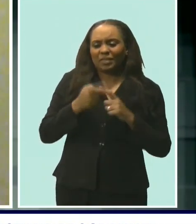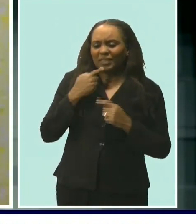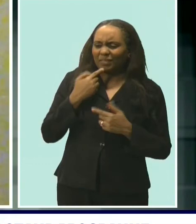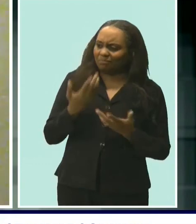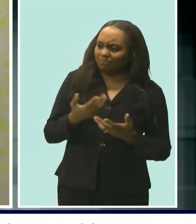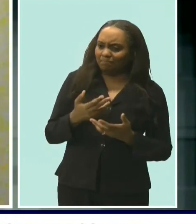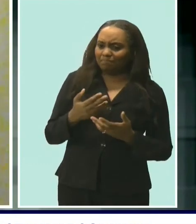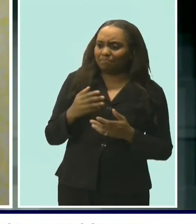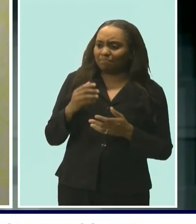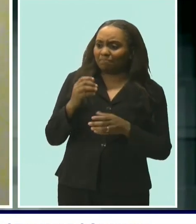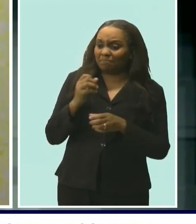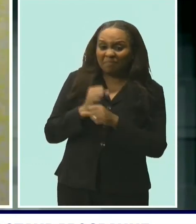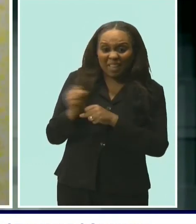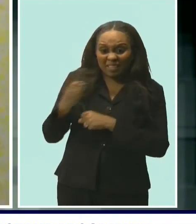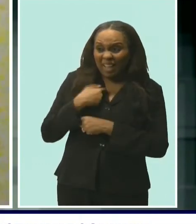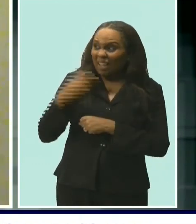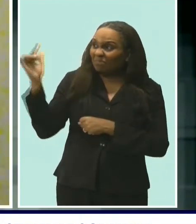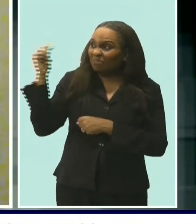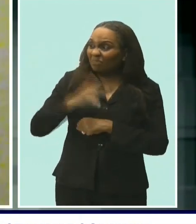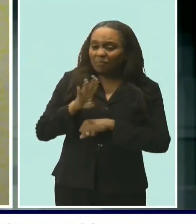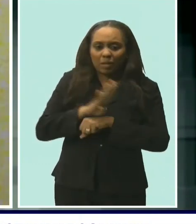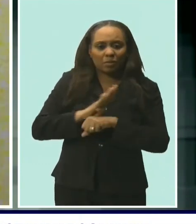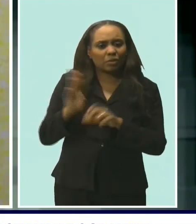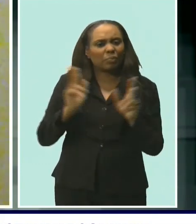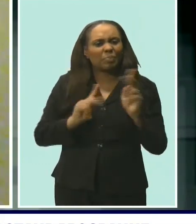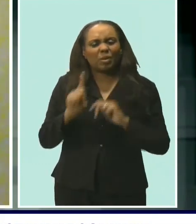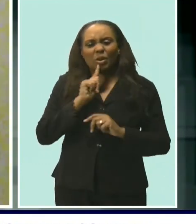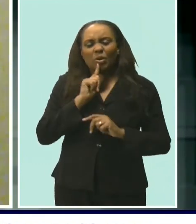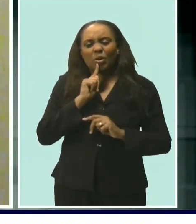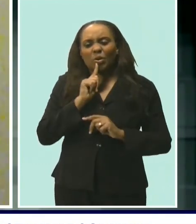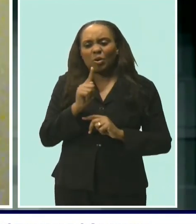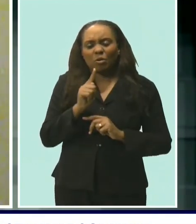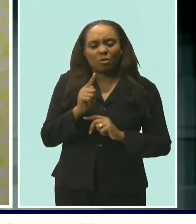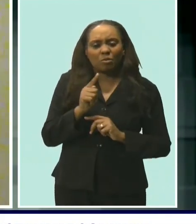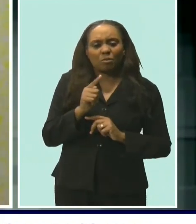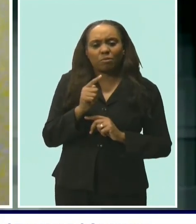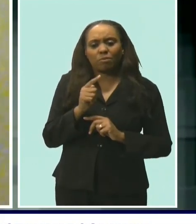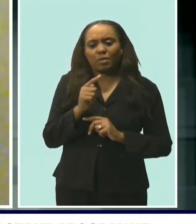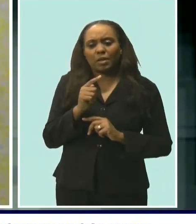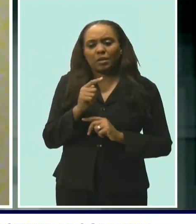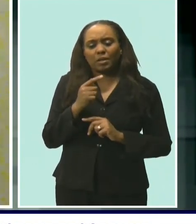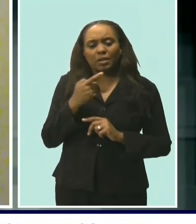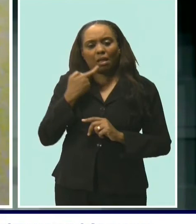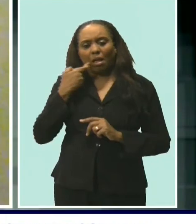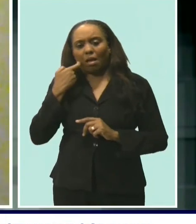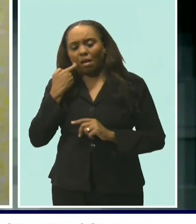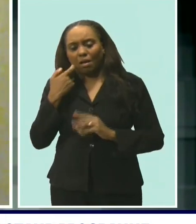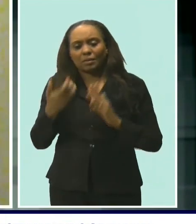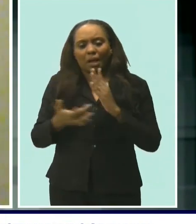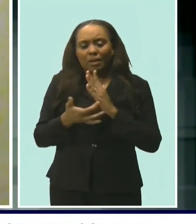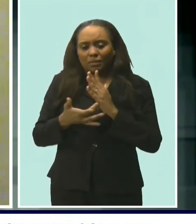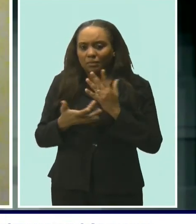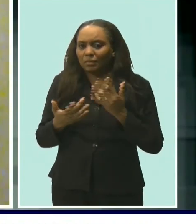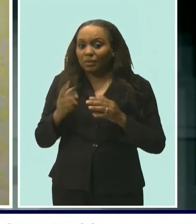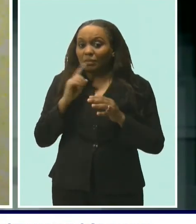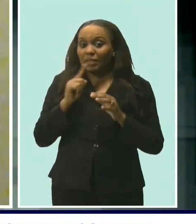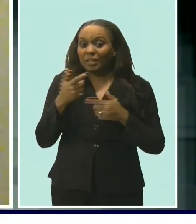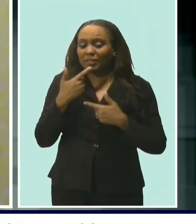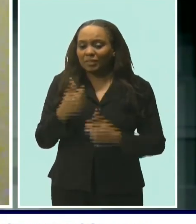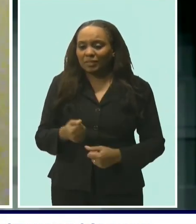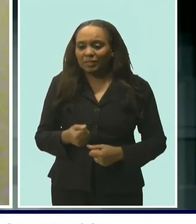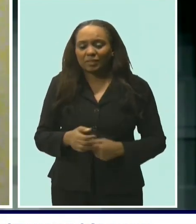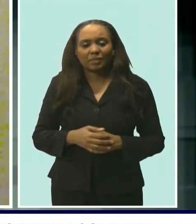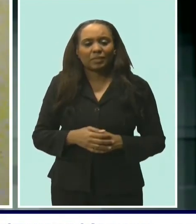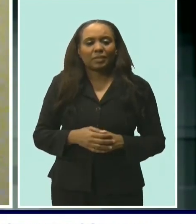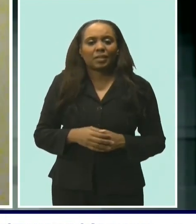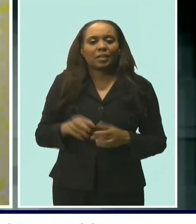And so I think just the tech audience as a whole is really, really interesting, specifically because post-COVID, they don't necessarily have